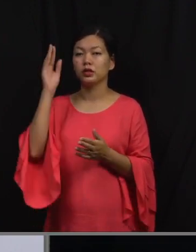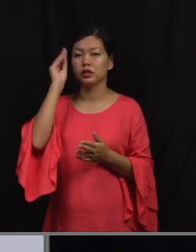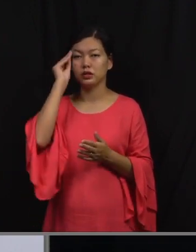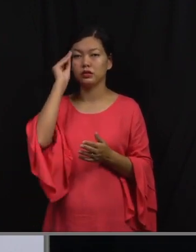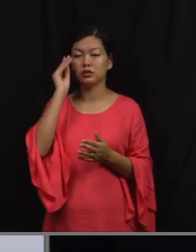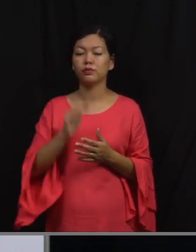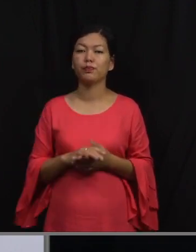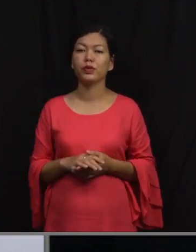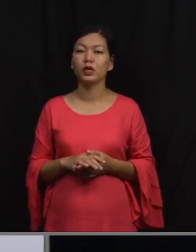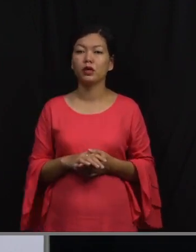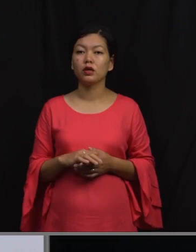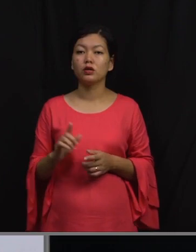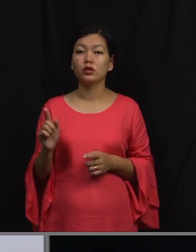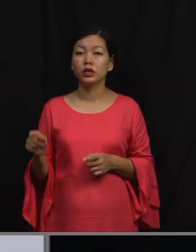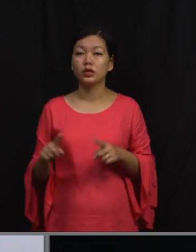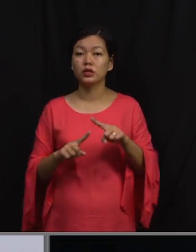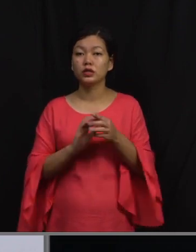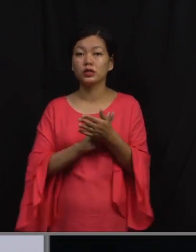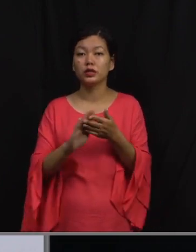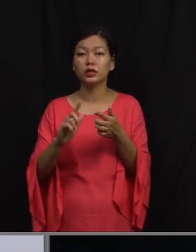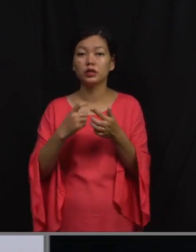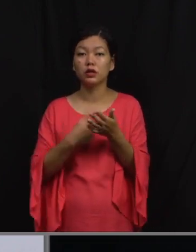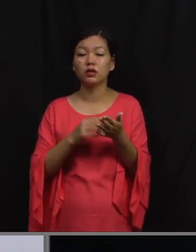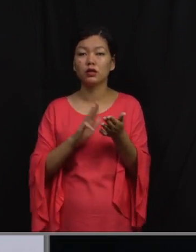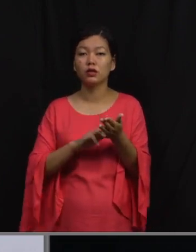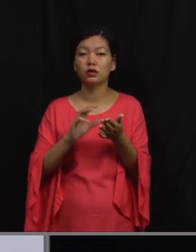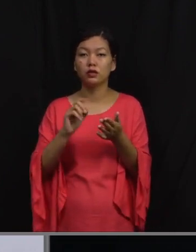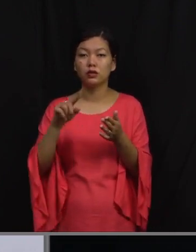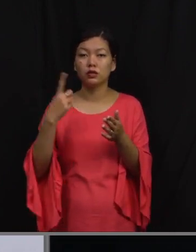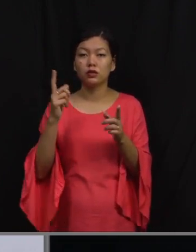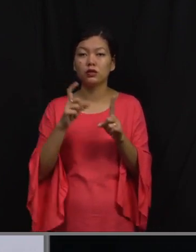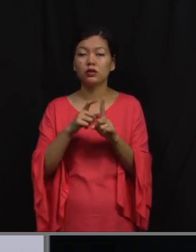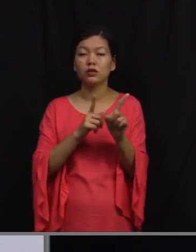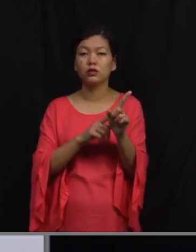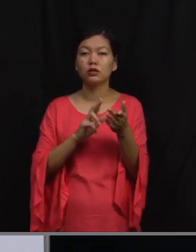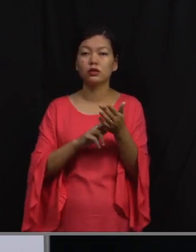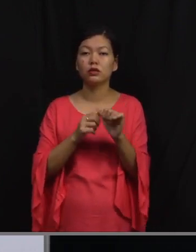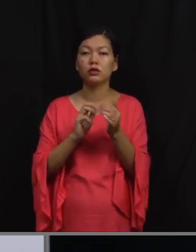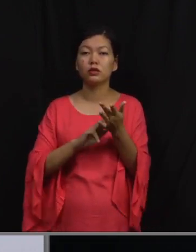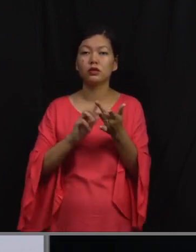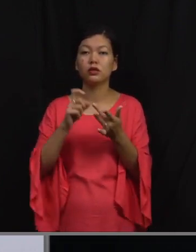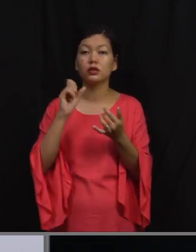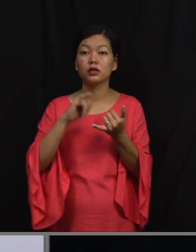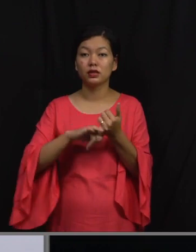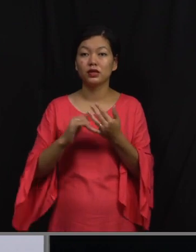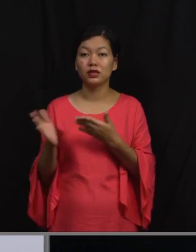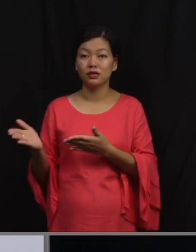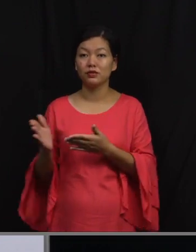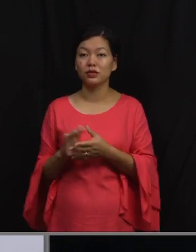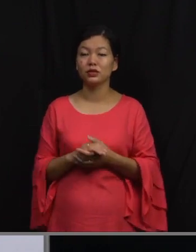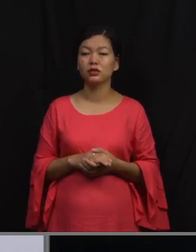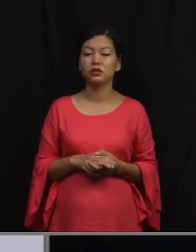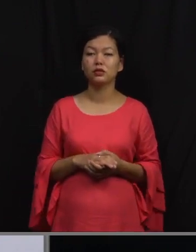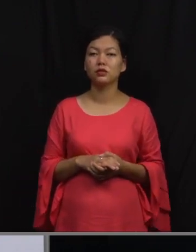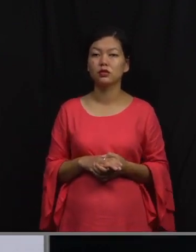already mentioned, which is called thermodynamics. Okay, which is leads to the new branch of physics, what we call thermodynamics.